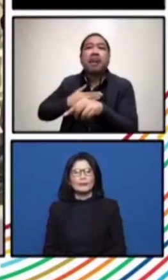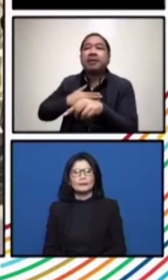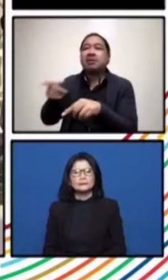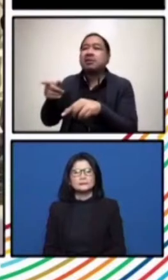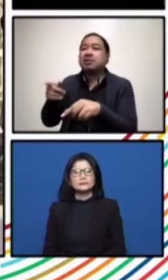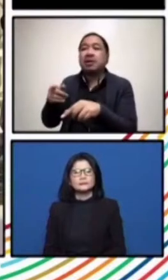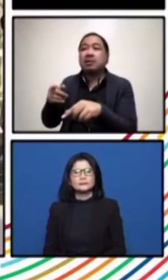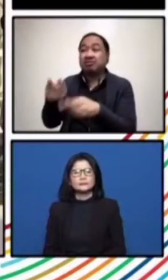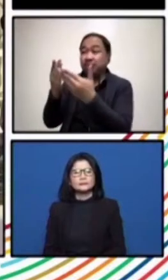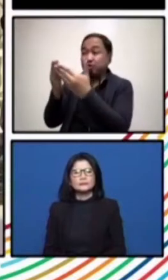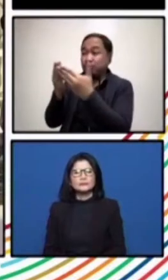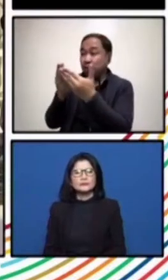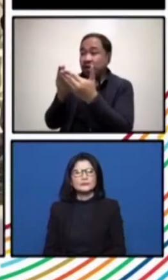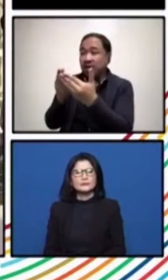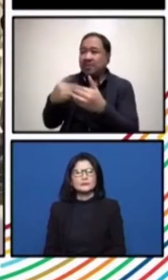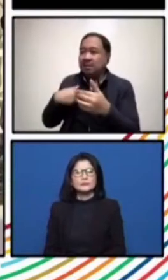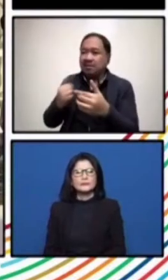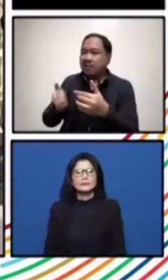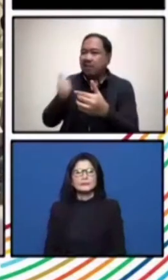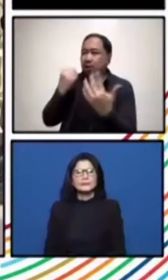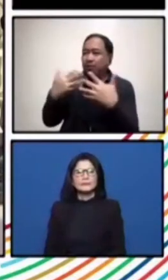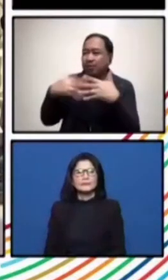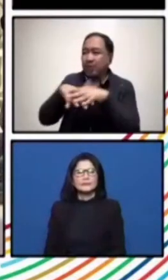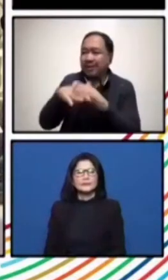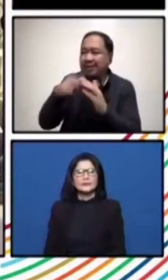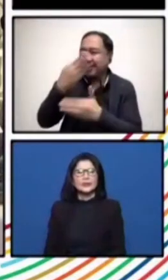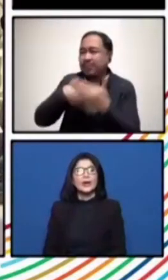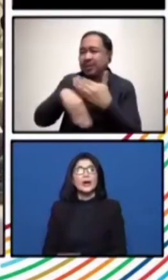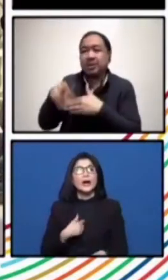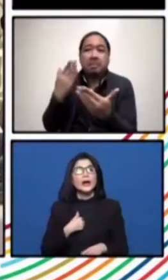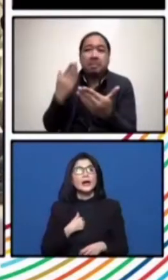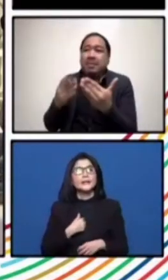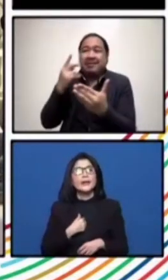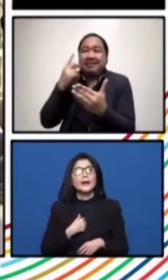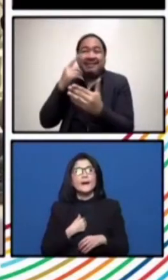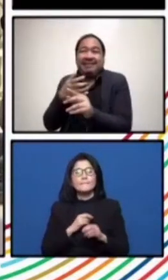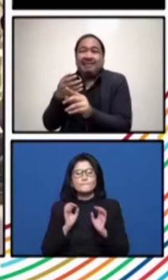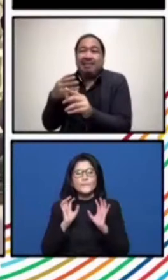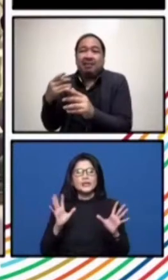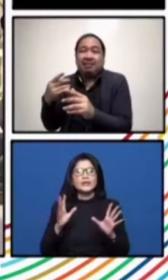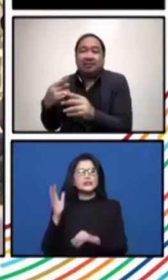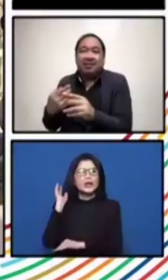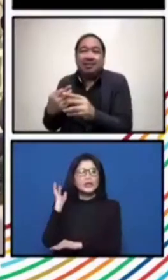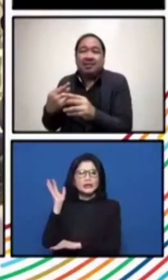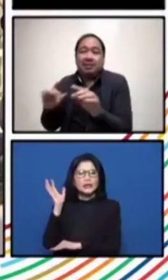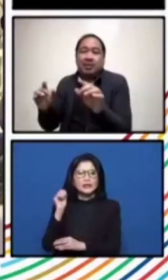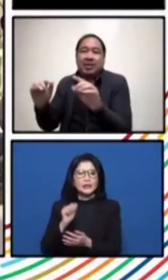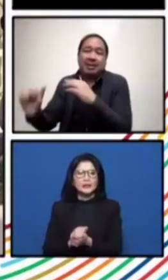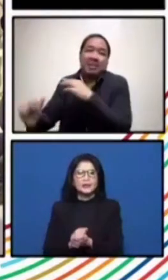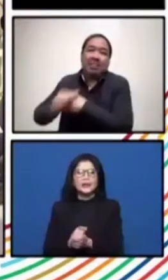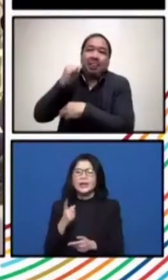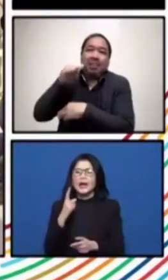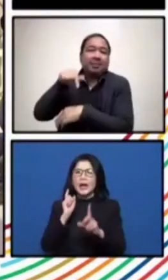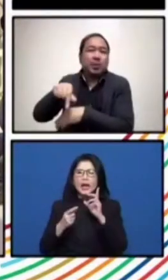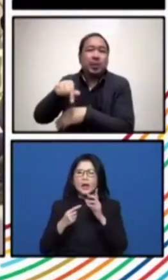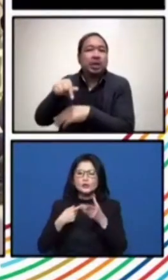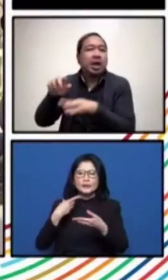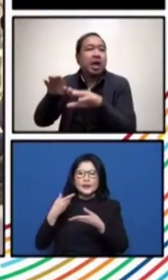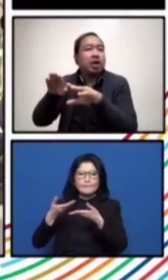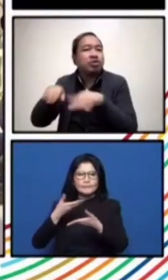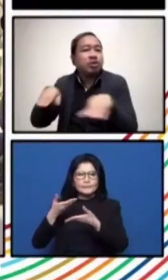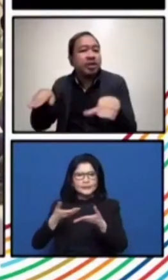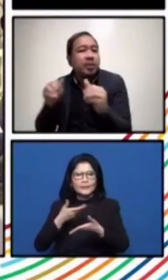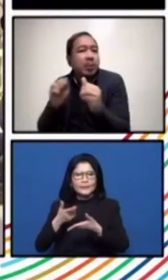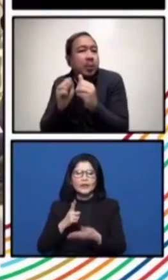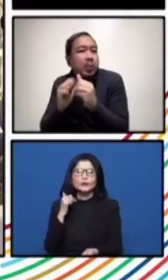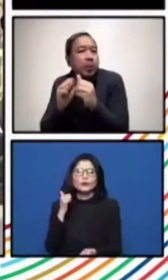education there's still a lot of this narrative and we need to have these difficult conversations and address them and really try to see how we can move